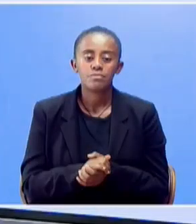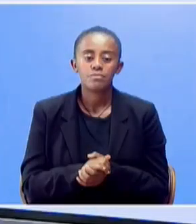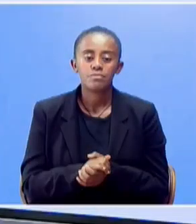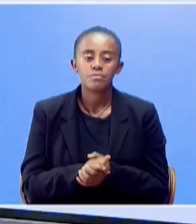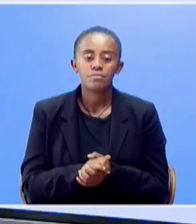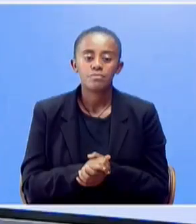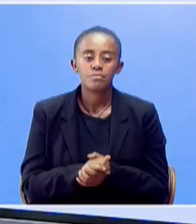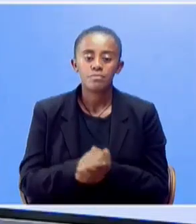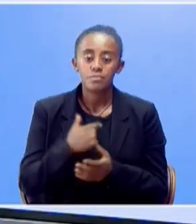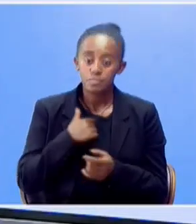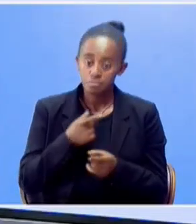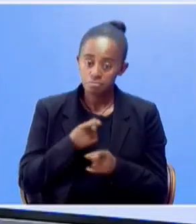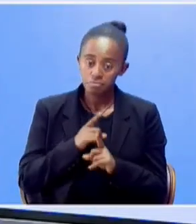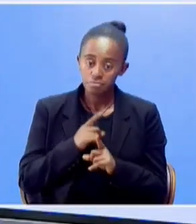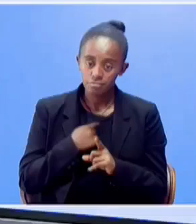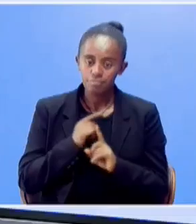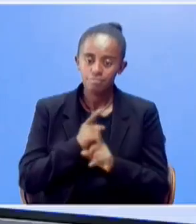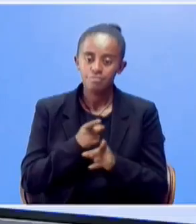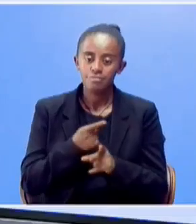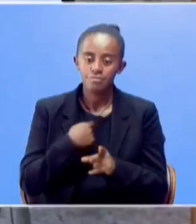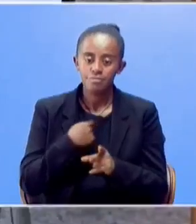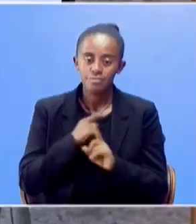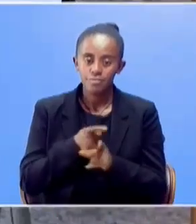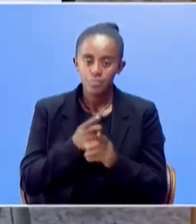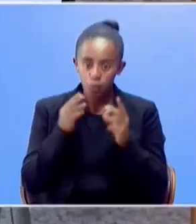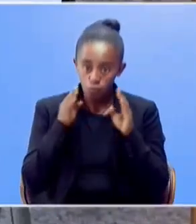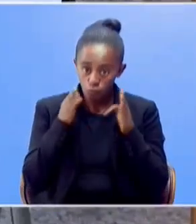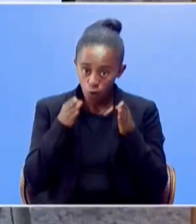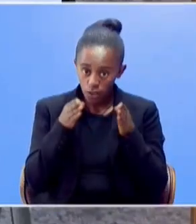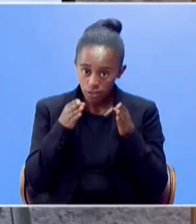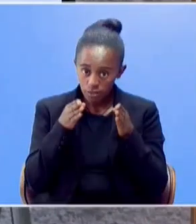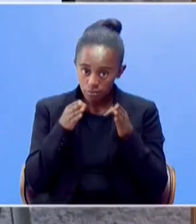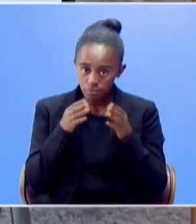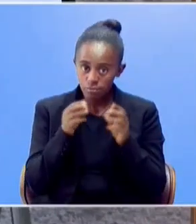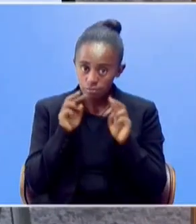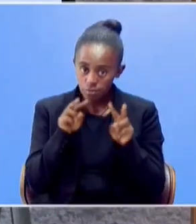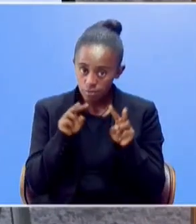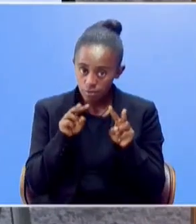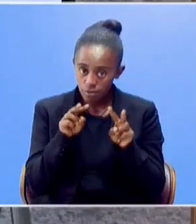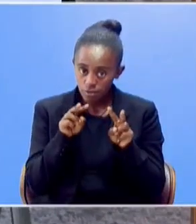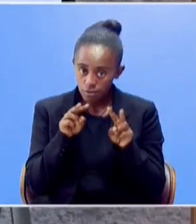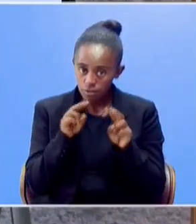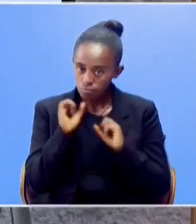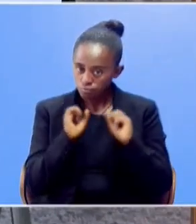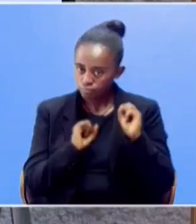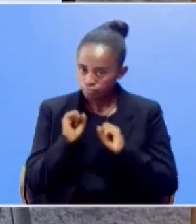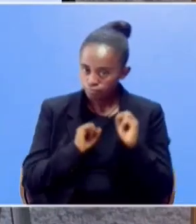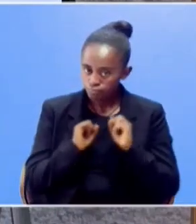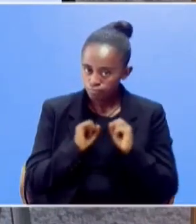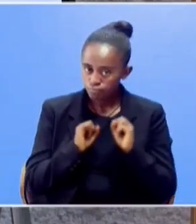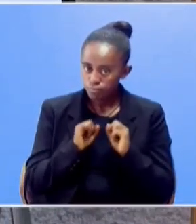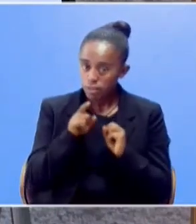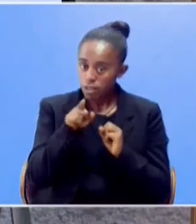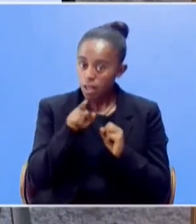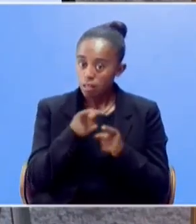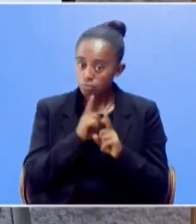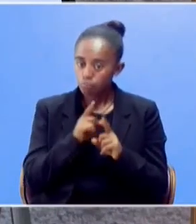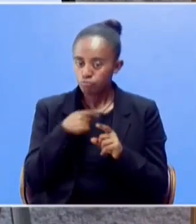This is my answer. Now focus. Compare my answer with your